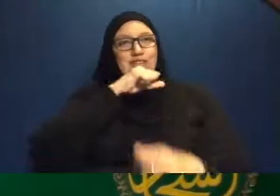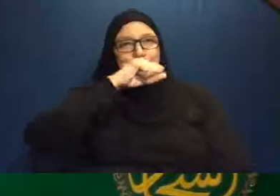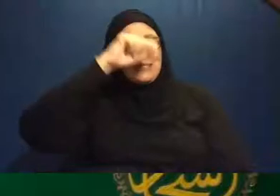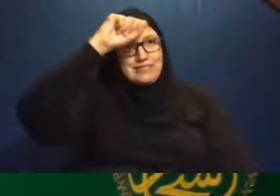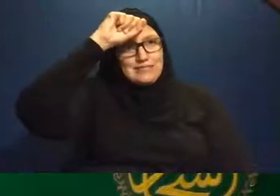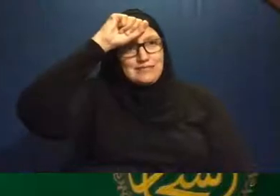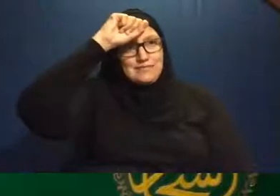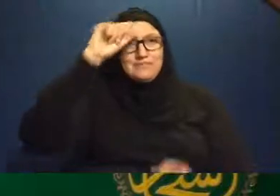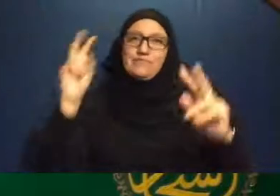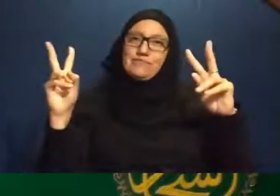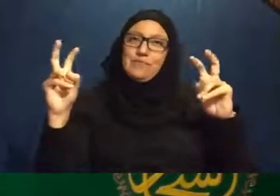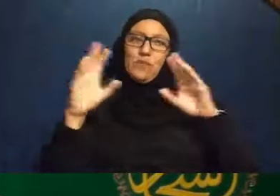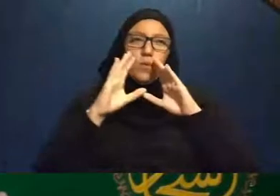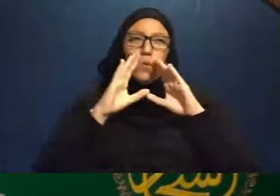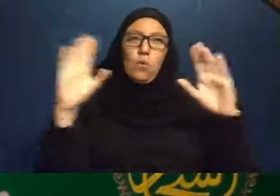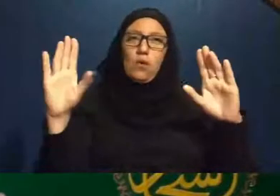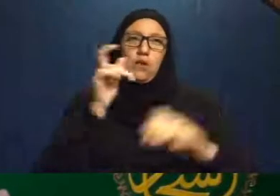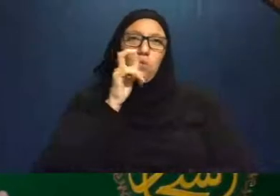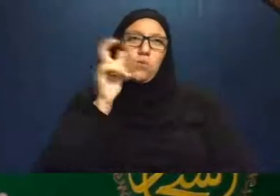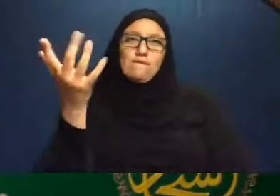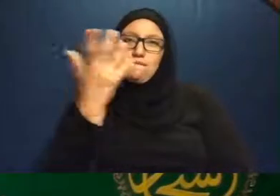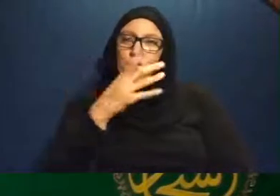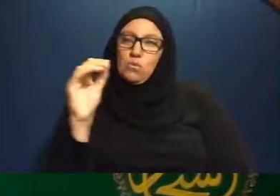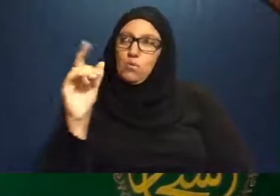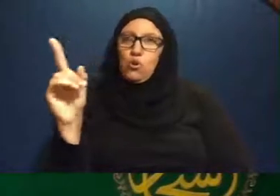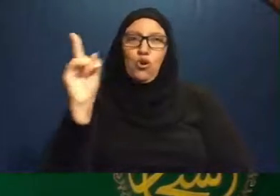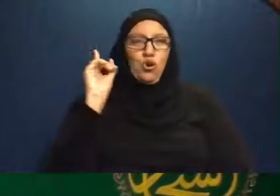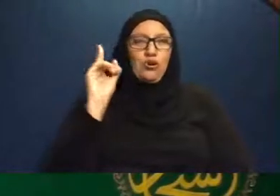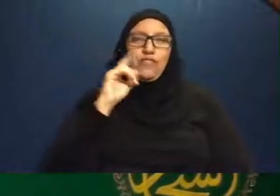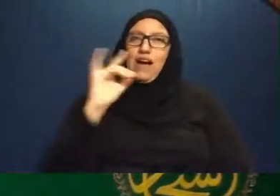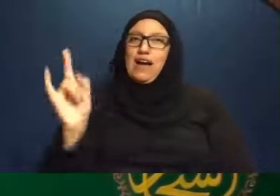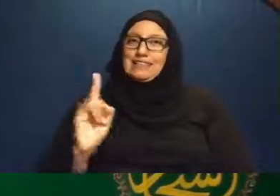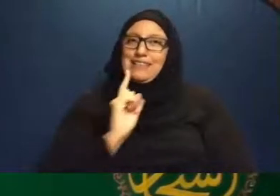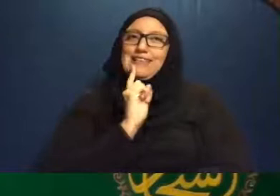Eid. I quote the holy words of God in a